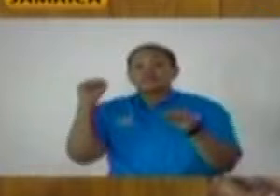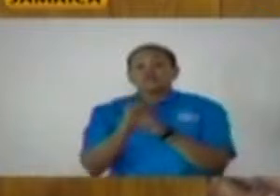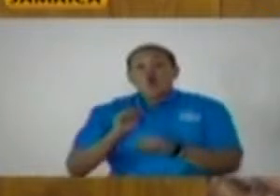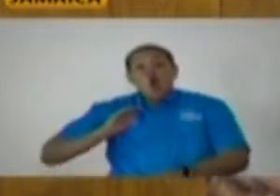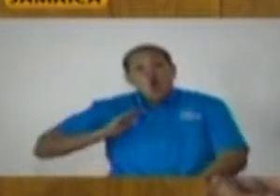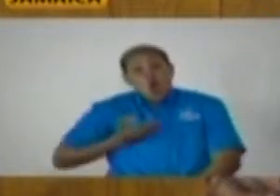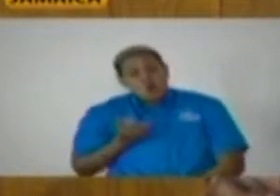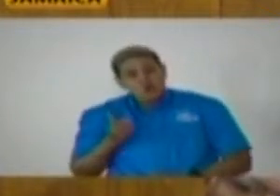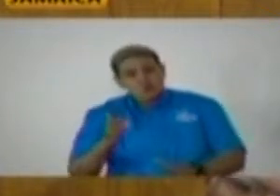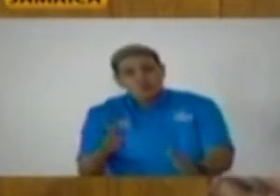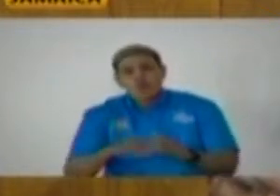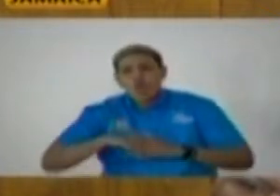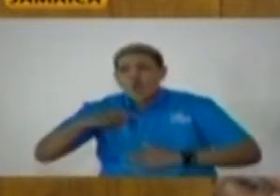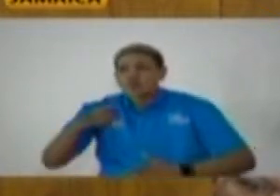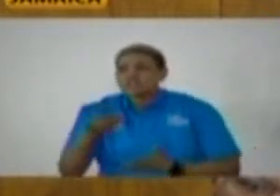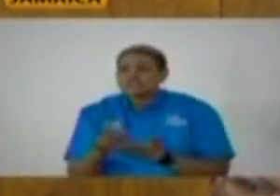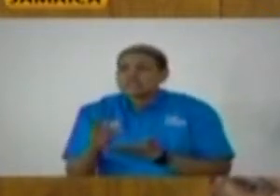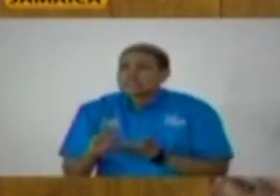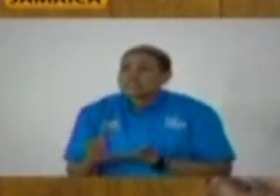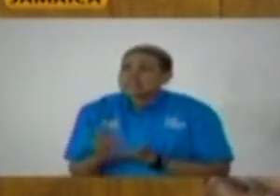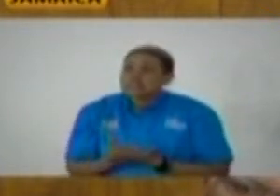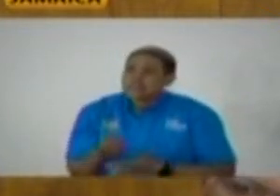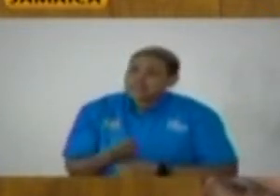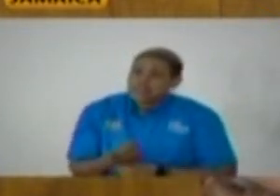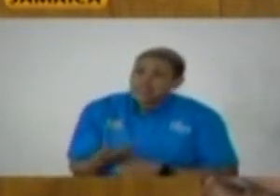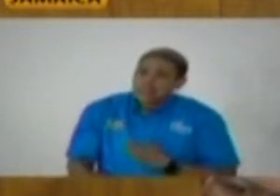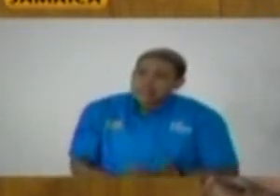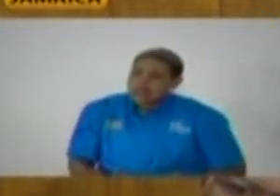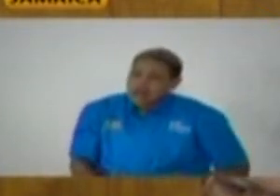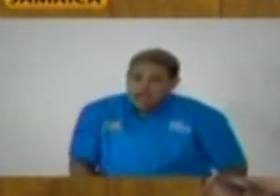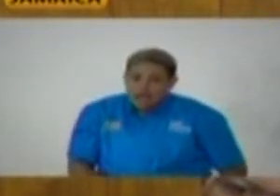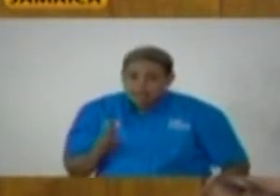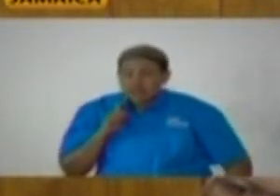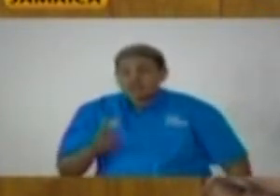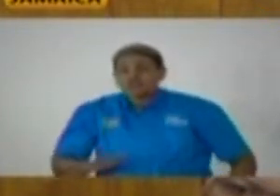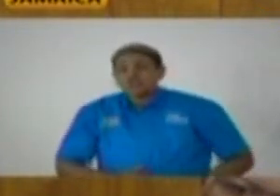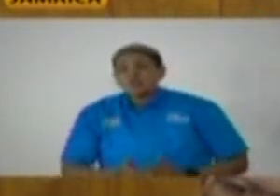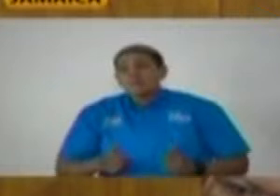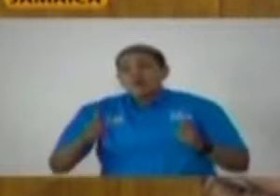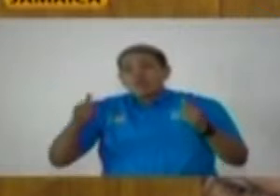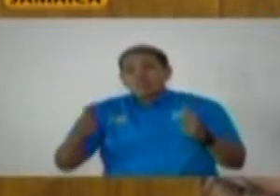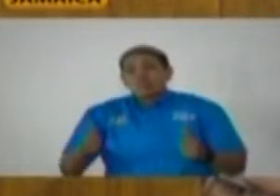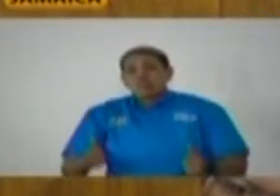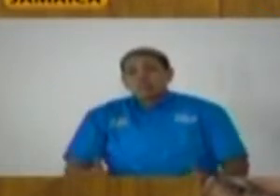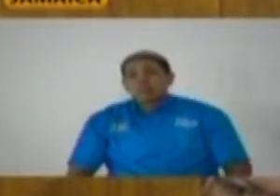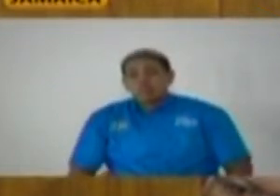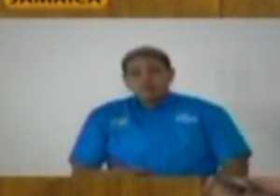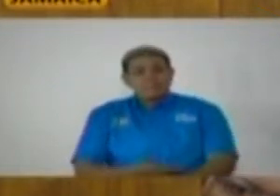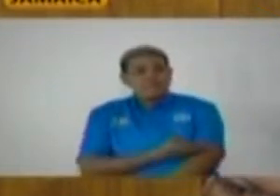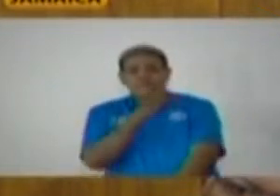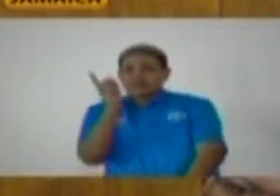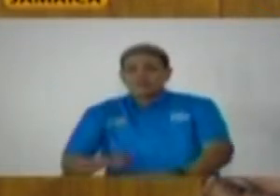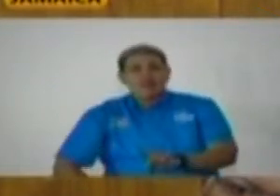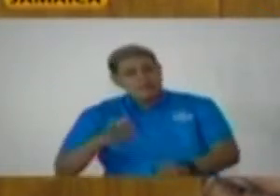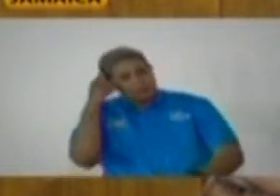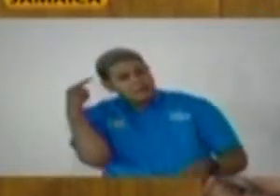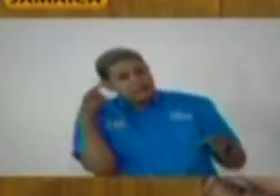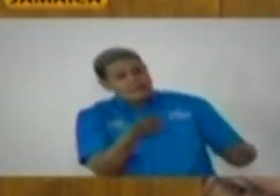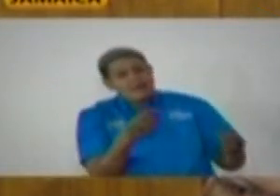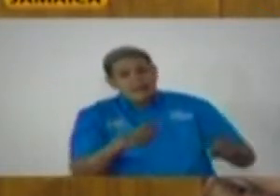ticket out of this low-wage, low-productivity model that has held Jamaica back for so long. And we are